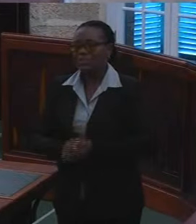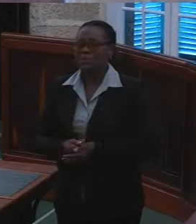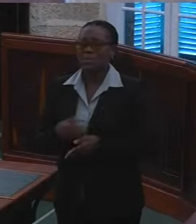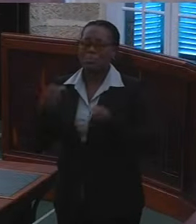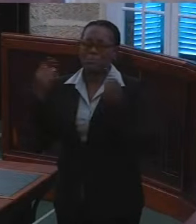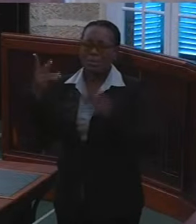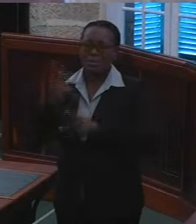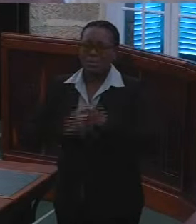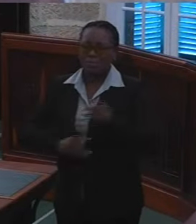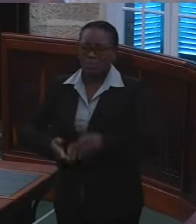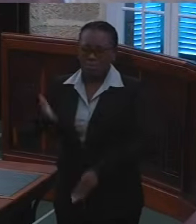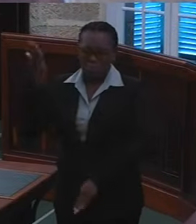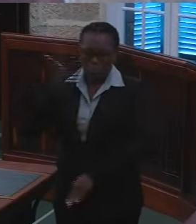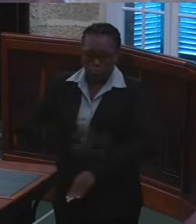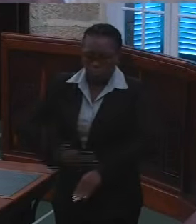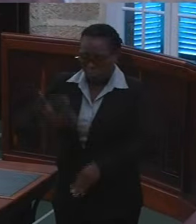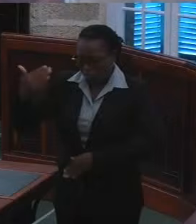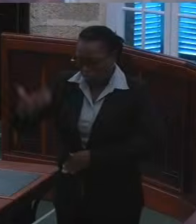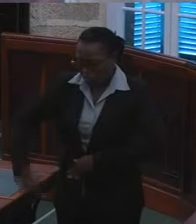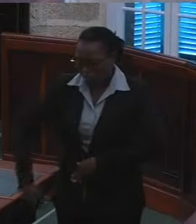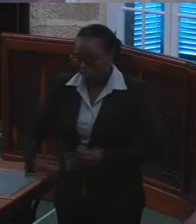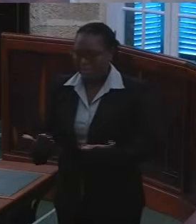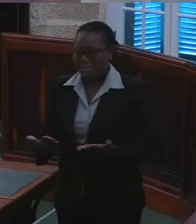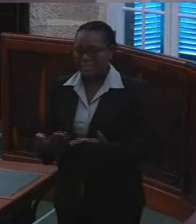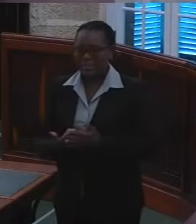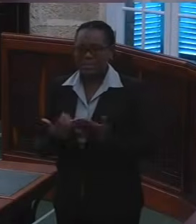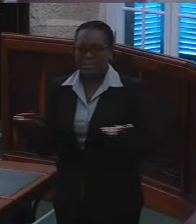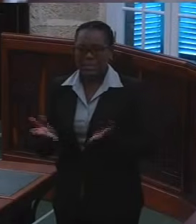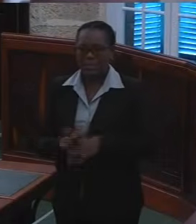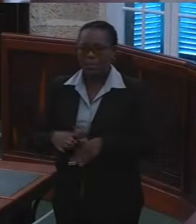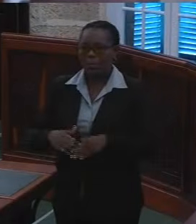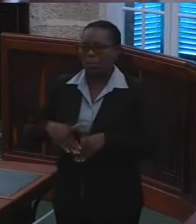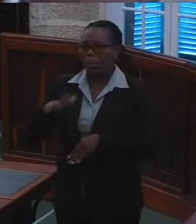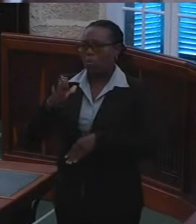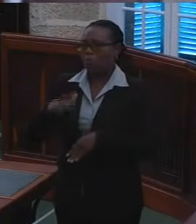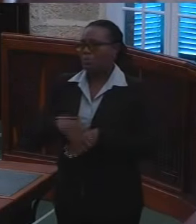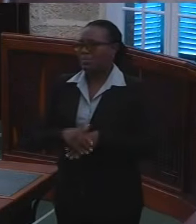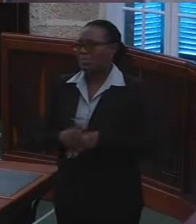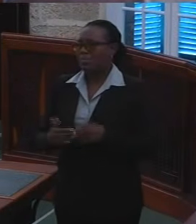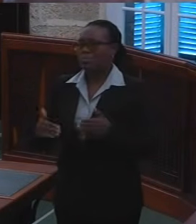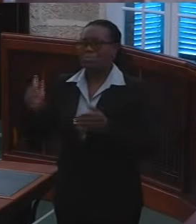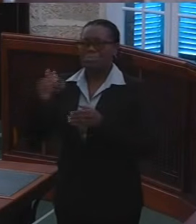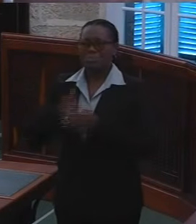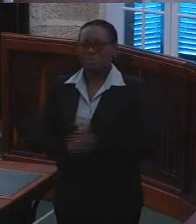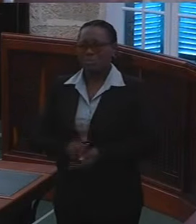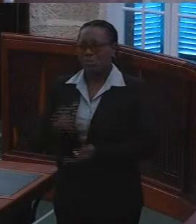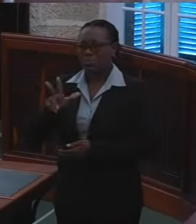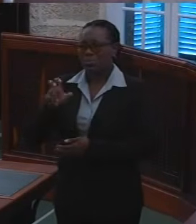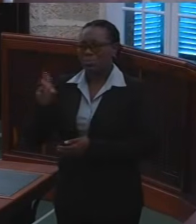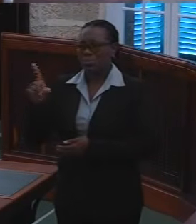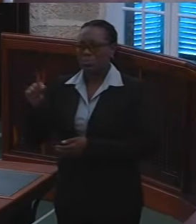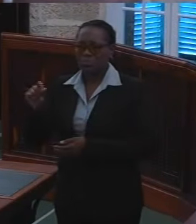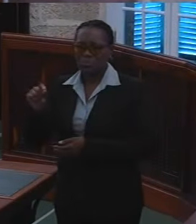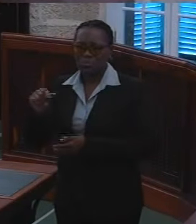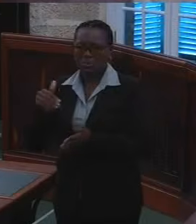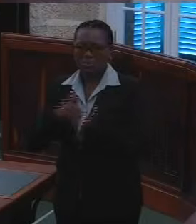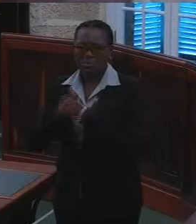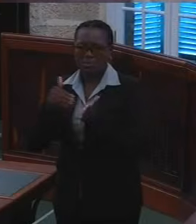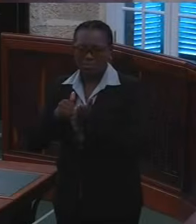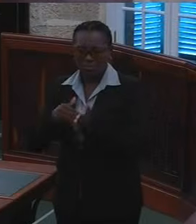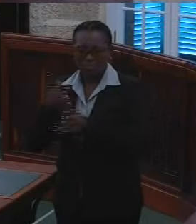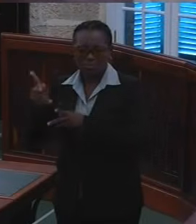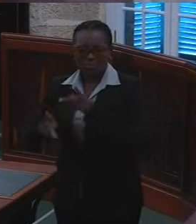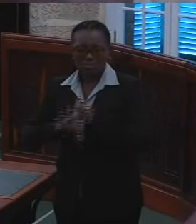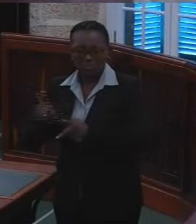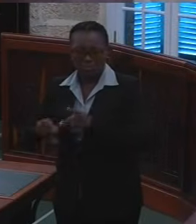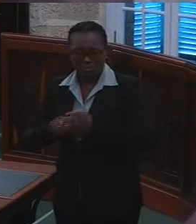above what is expected in less than 300,000 persons. And the amputation rate is, based on medical reports,